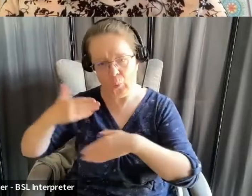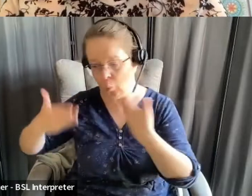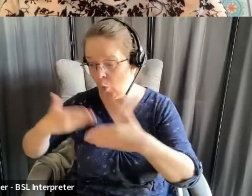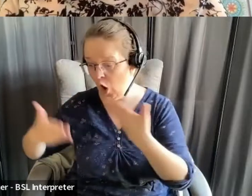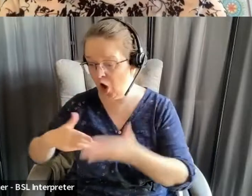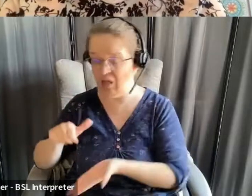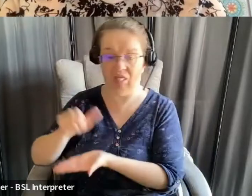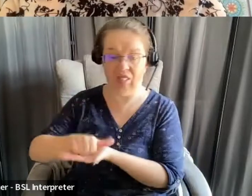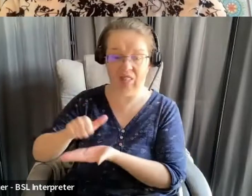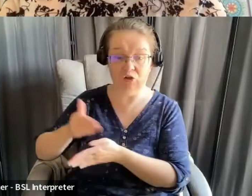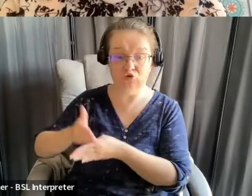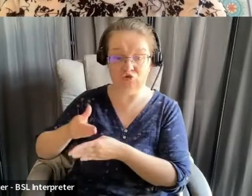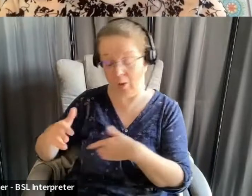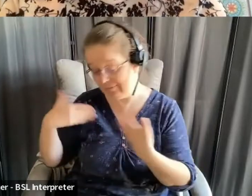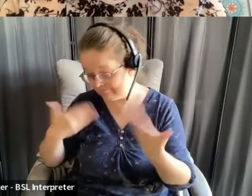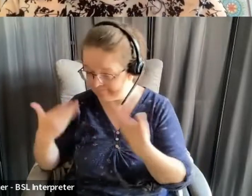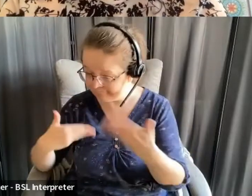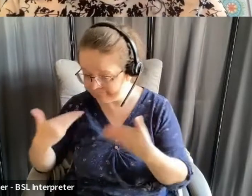job, and